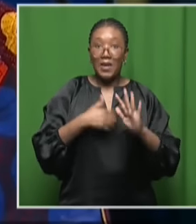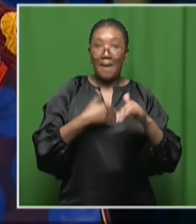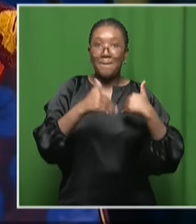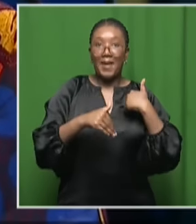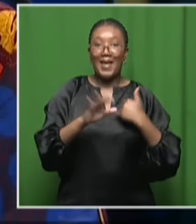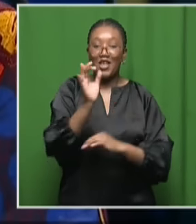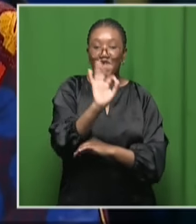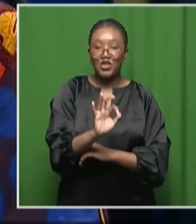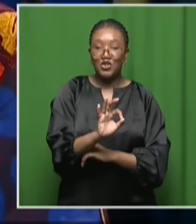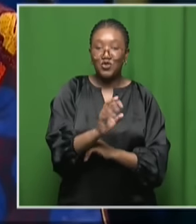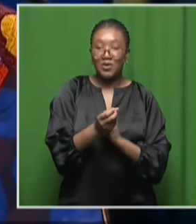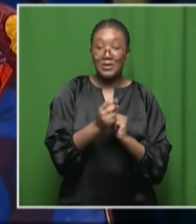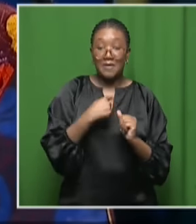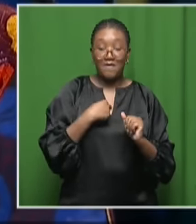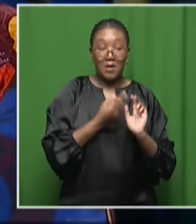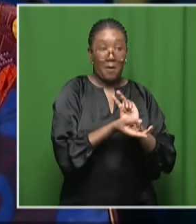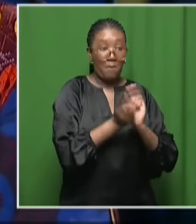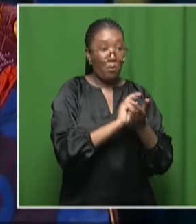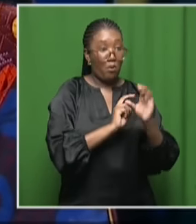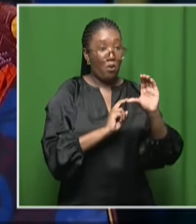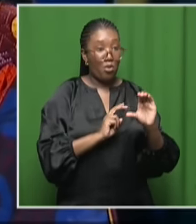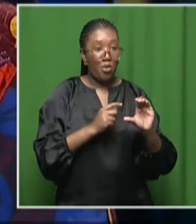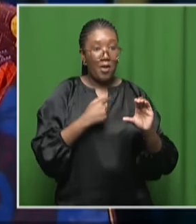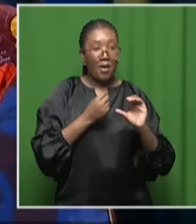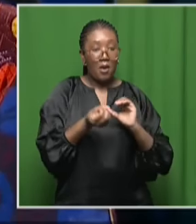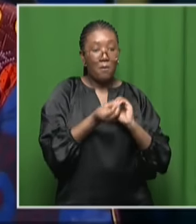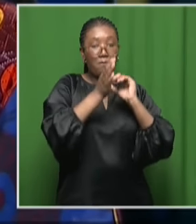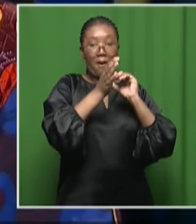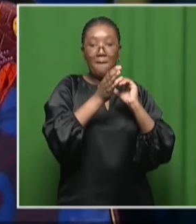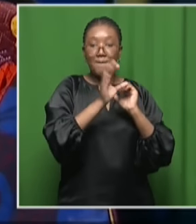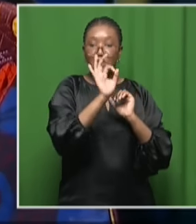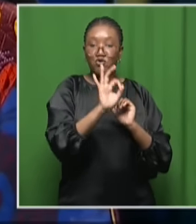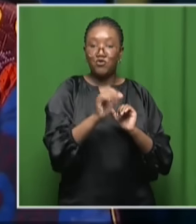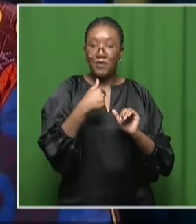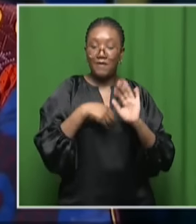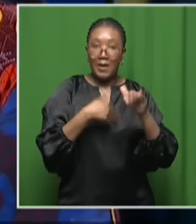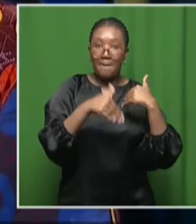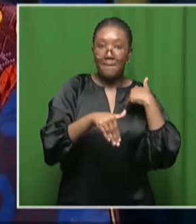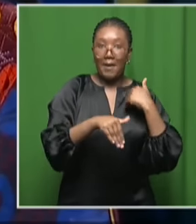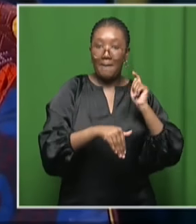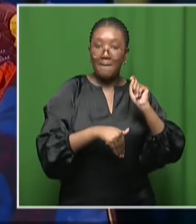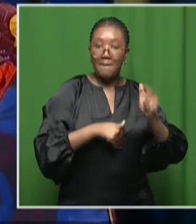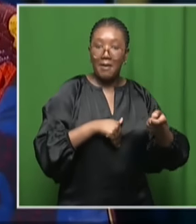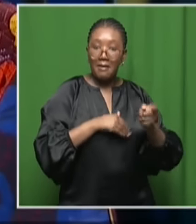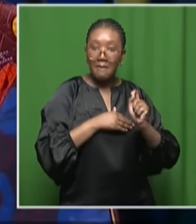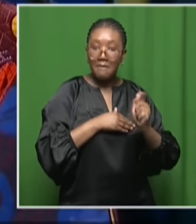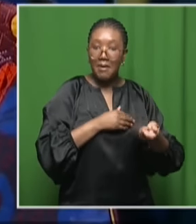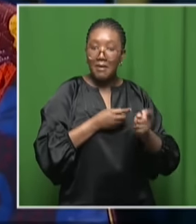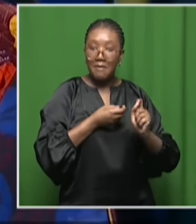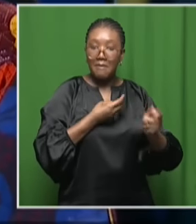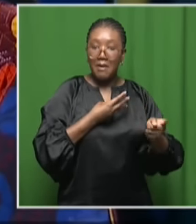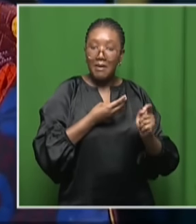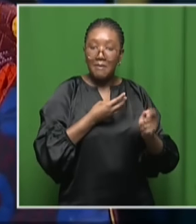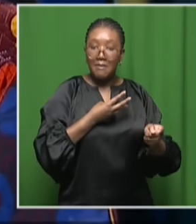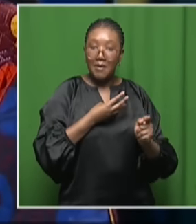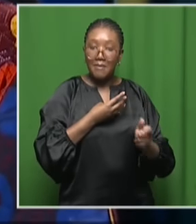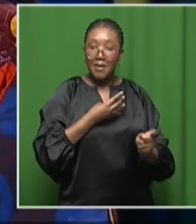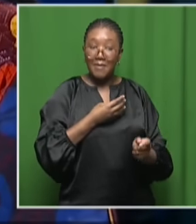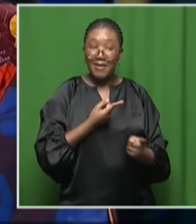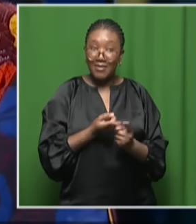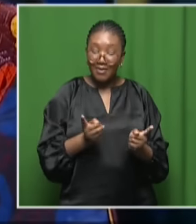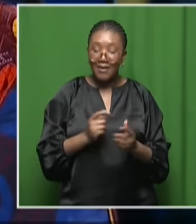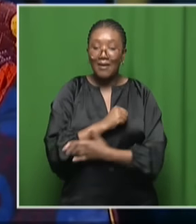of the cost of that debt, the very high interest rates that states have to pay that are from the developing